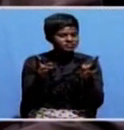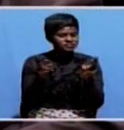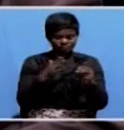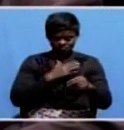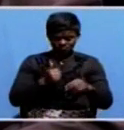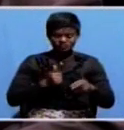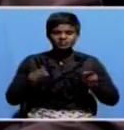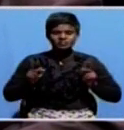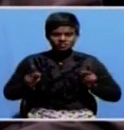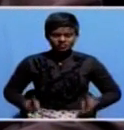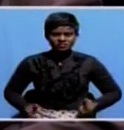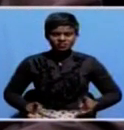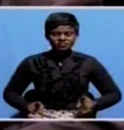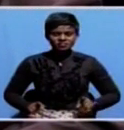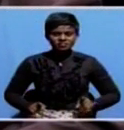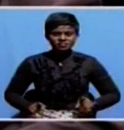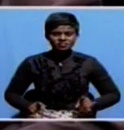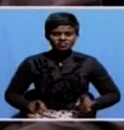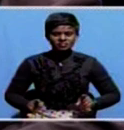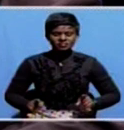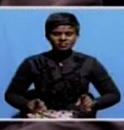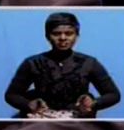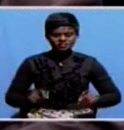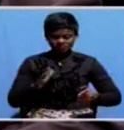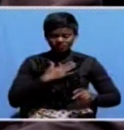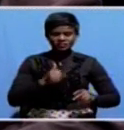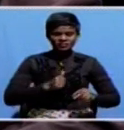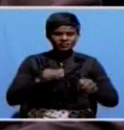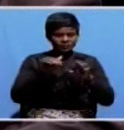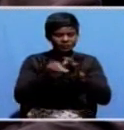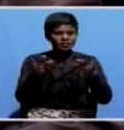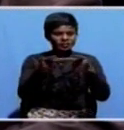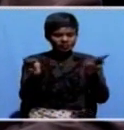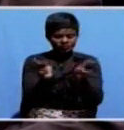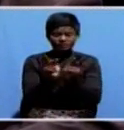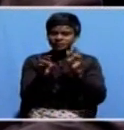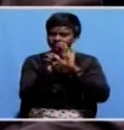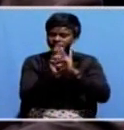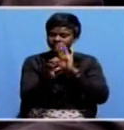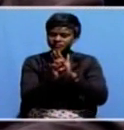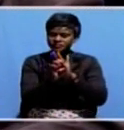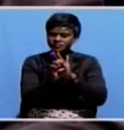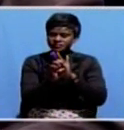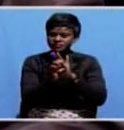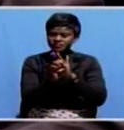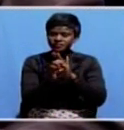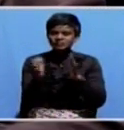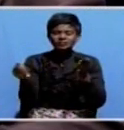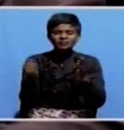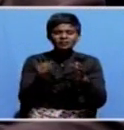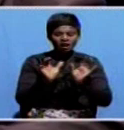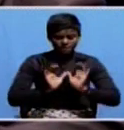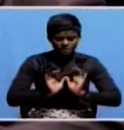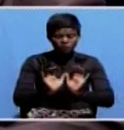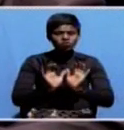personally, I didn't want to be in a position where I could, for example, put him under pressure that